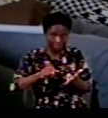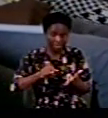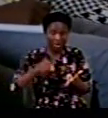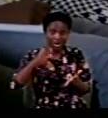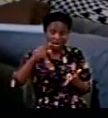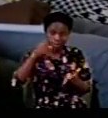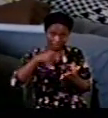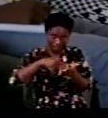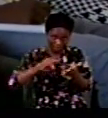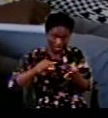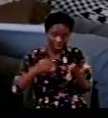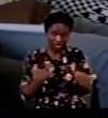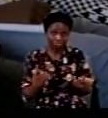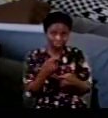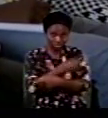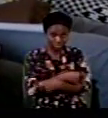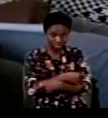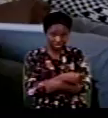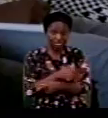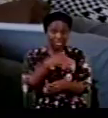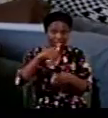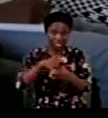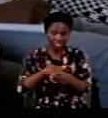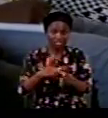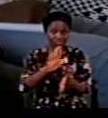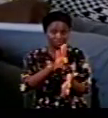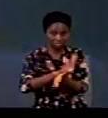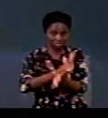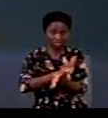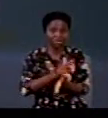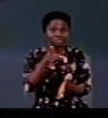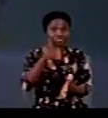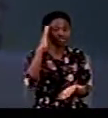Supernatural help of the power that never